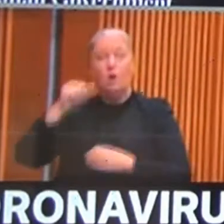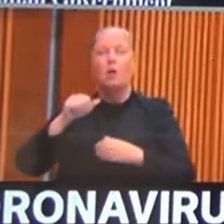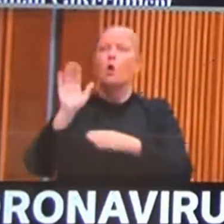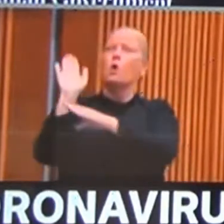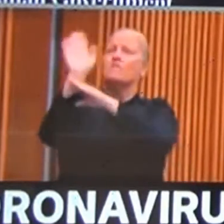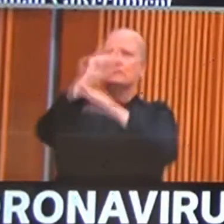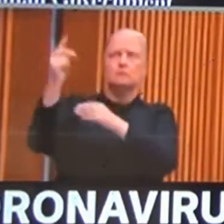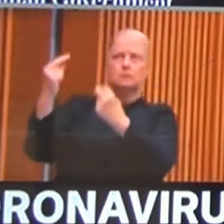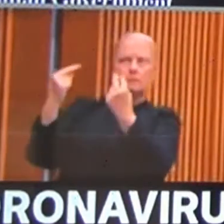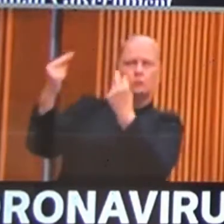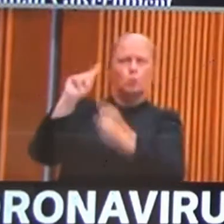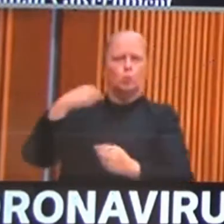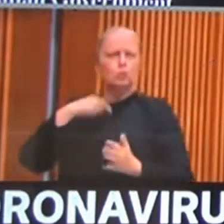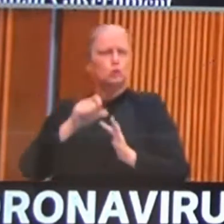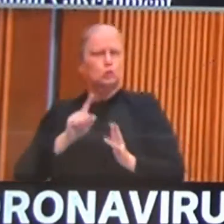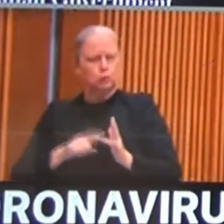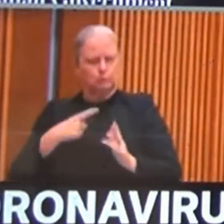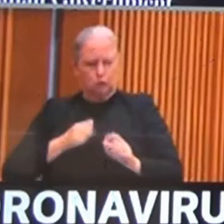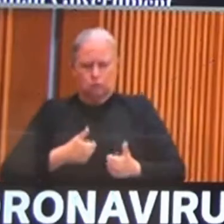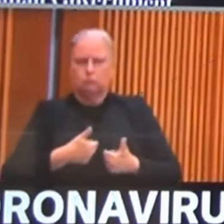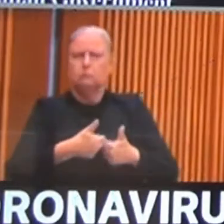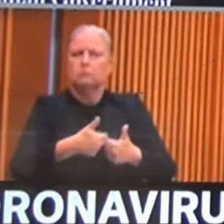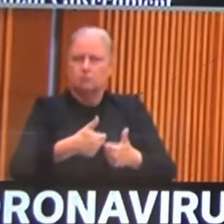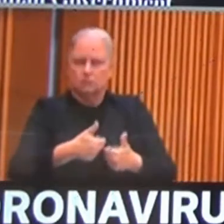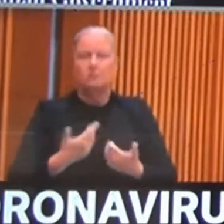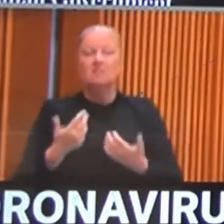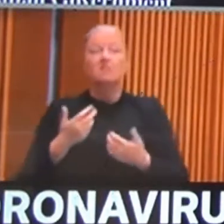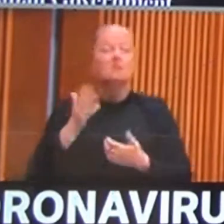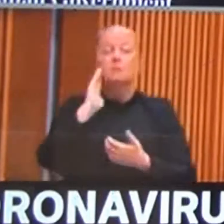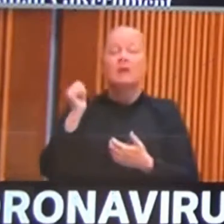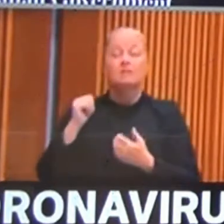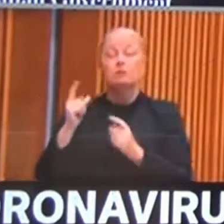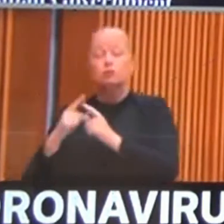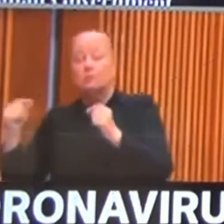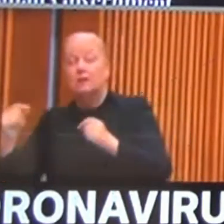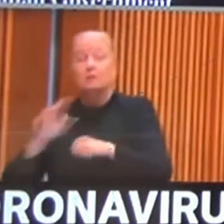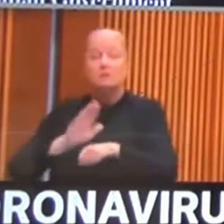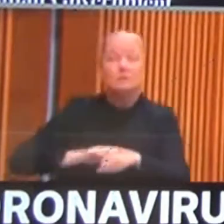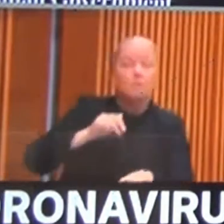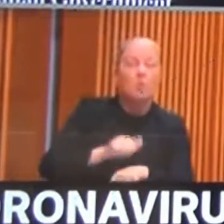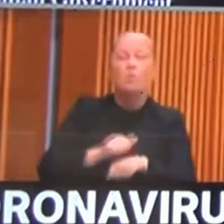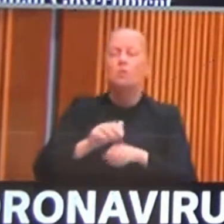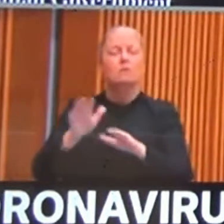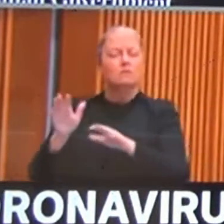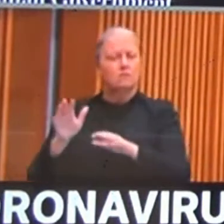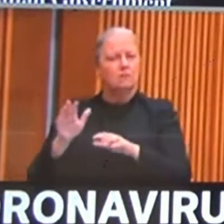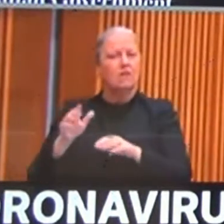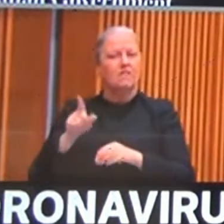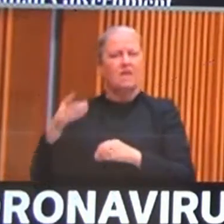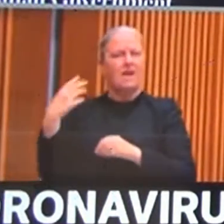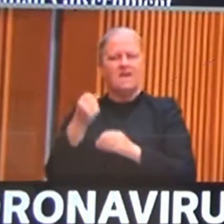looking at others. We've seen, whether it's in Singapore or Japan, they've had to take additional